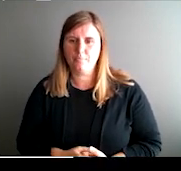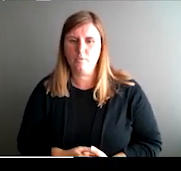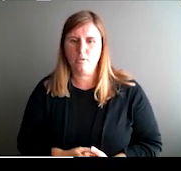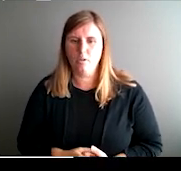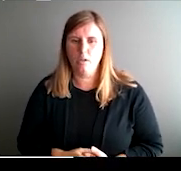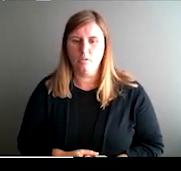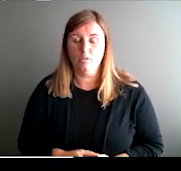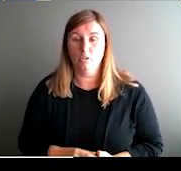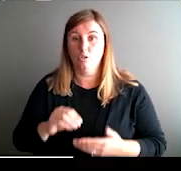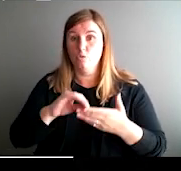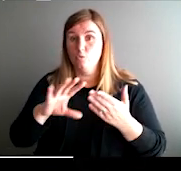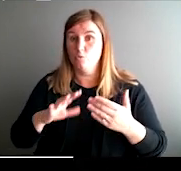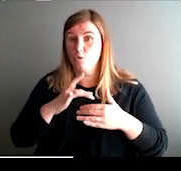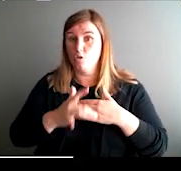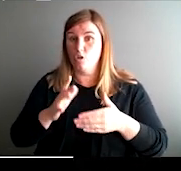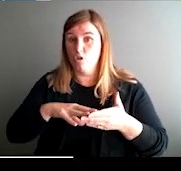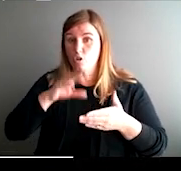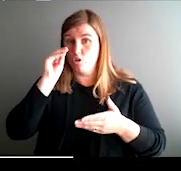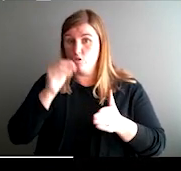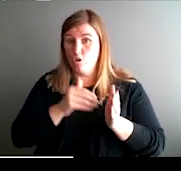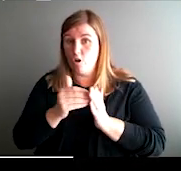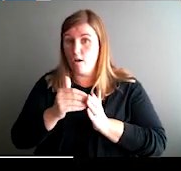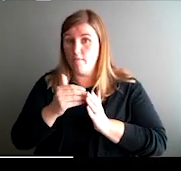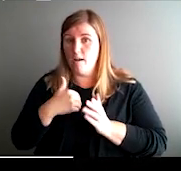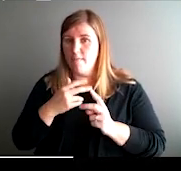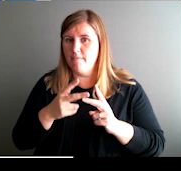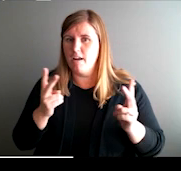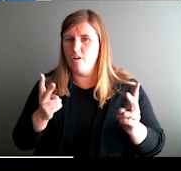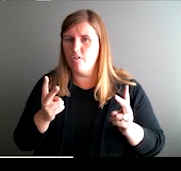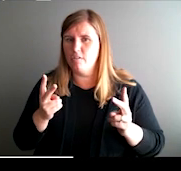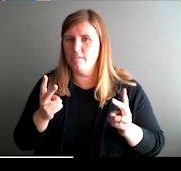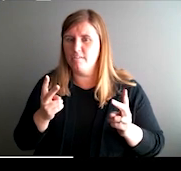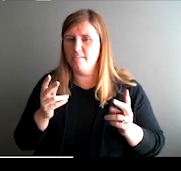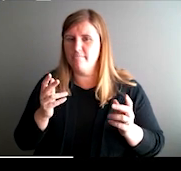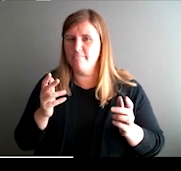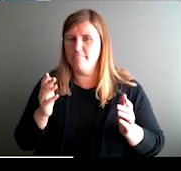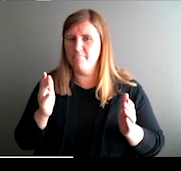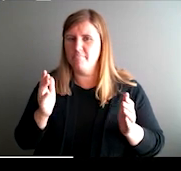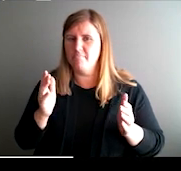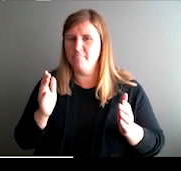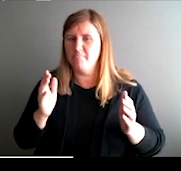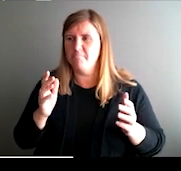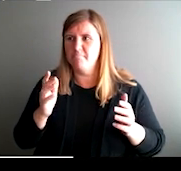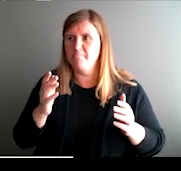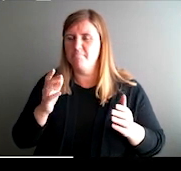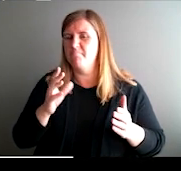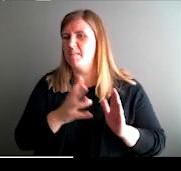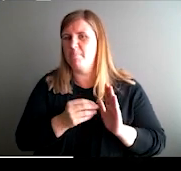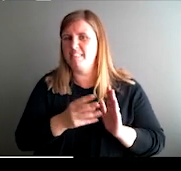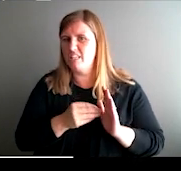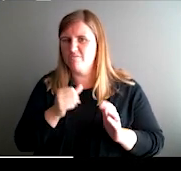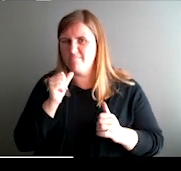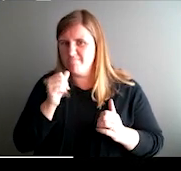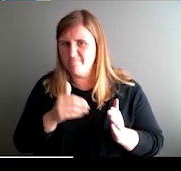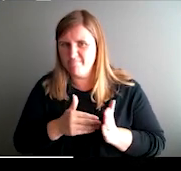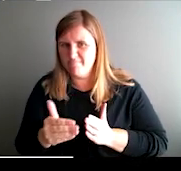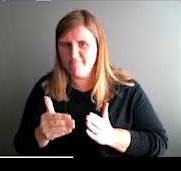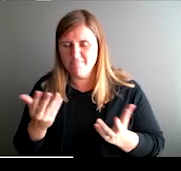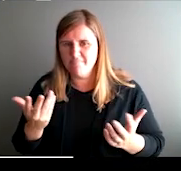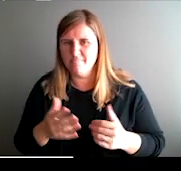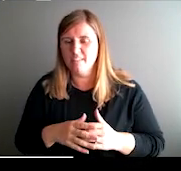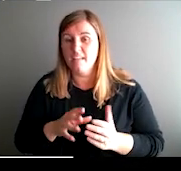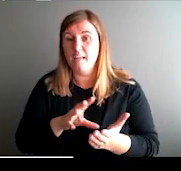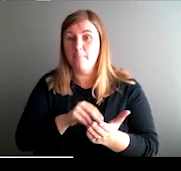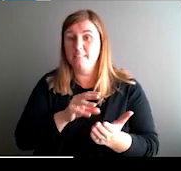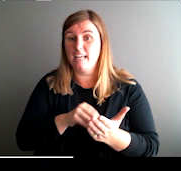Students who are early learners often have very little imitation. They don't imitate others readily.